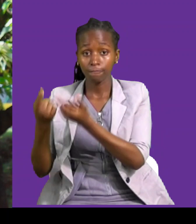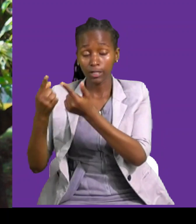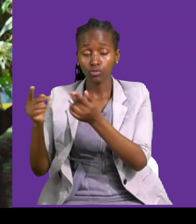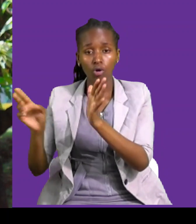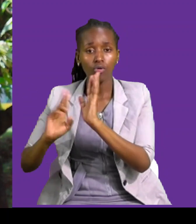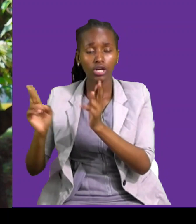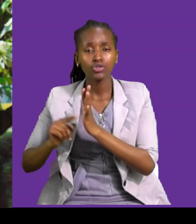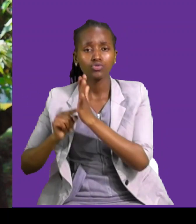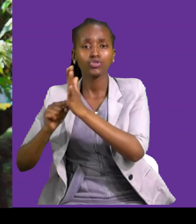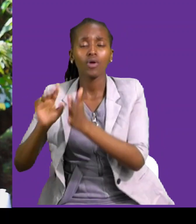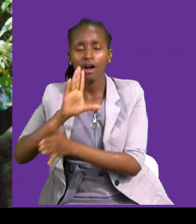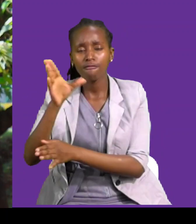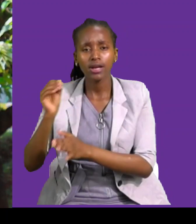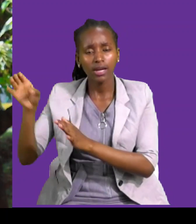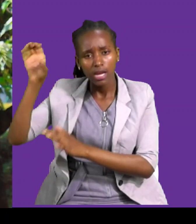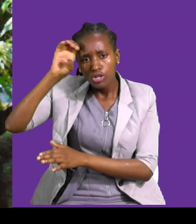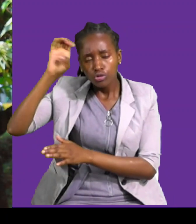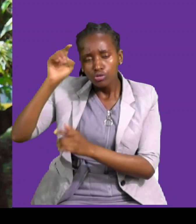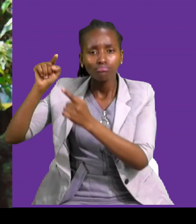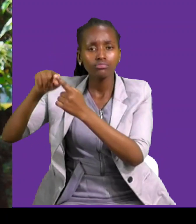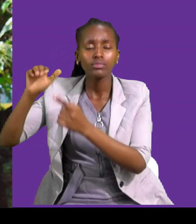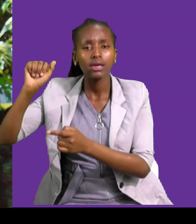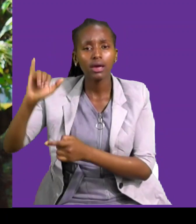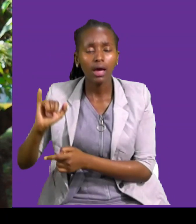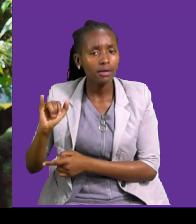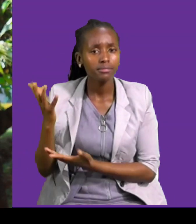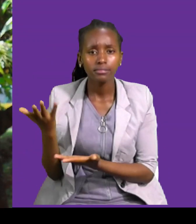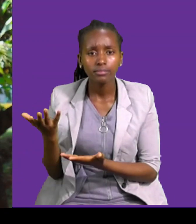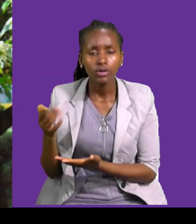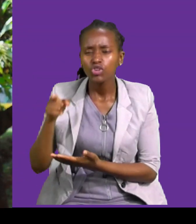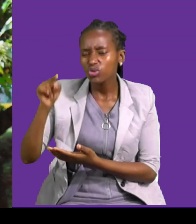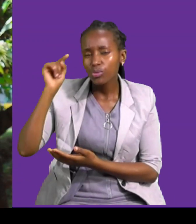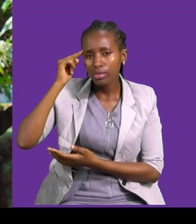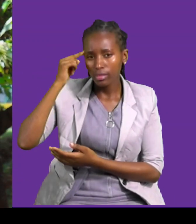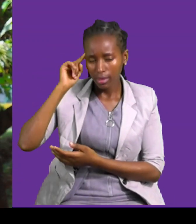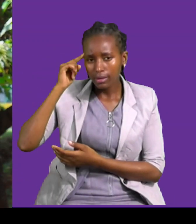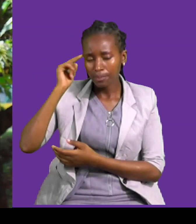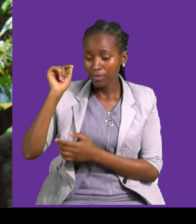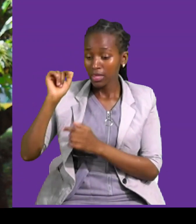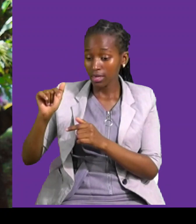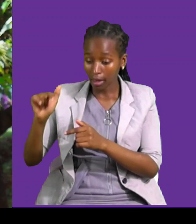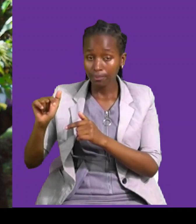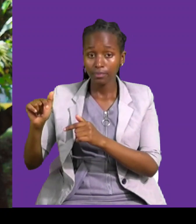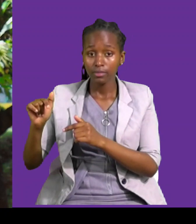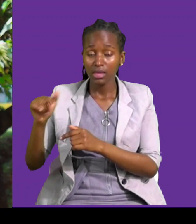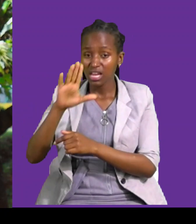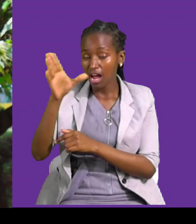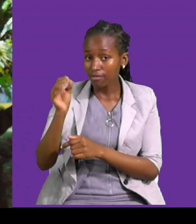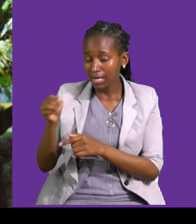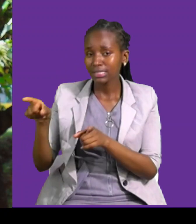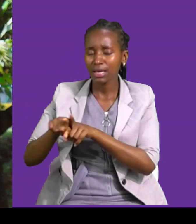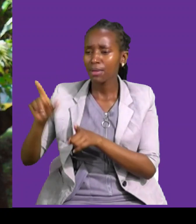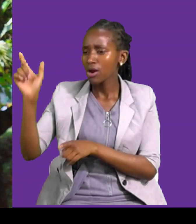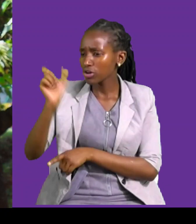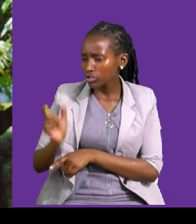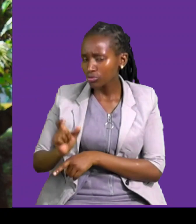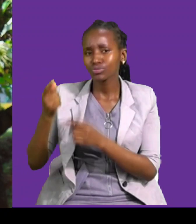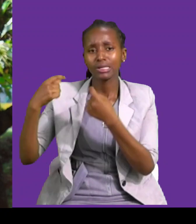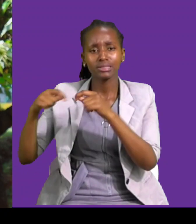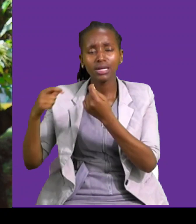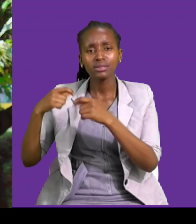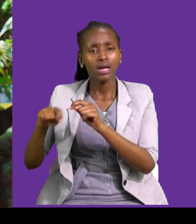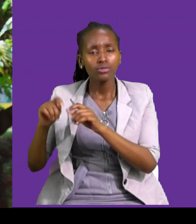Africa's dedication to owning AI development. Exactly. Do you think, as a continent or as a region, do you think we are doing much enough